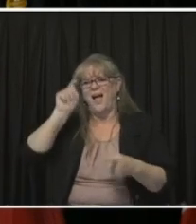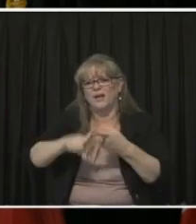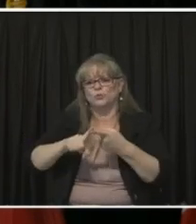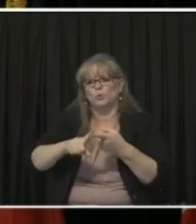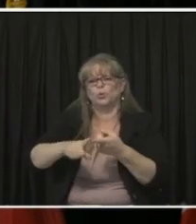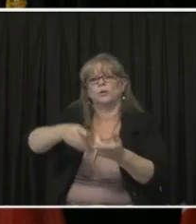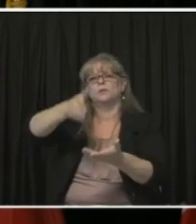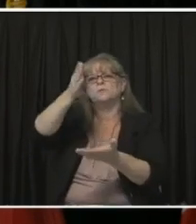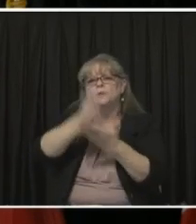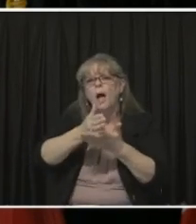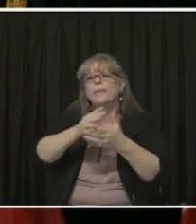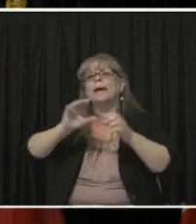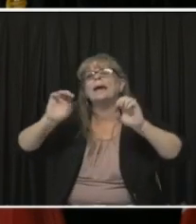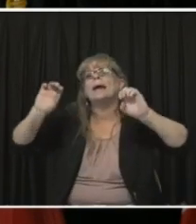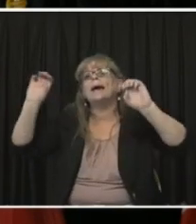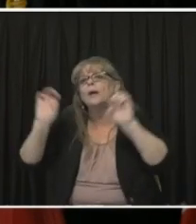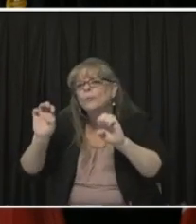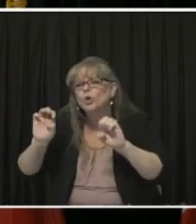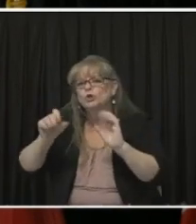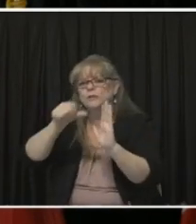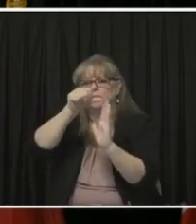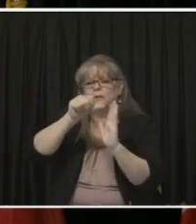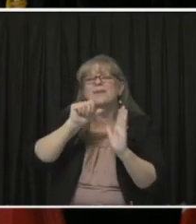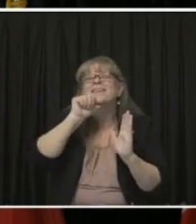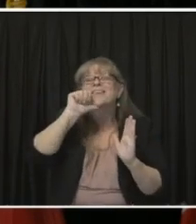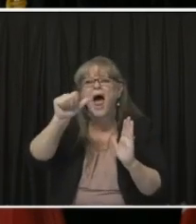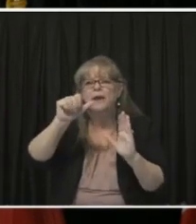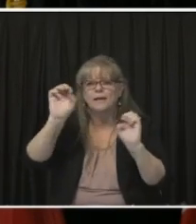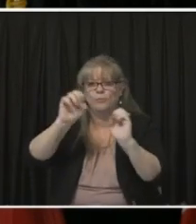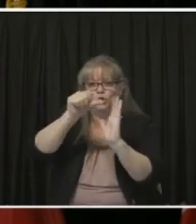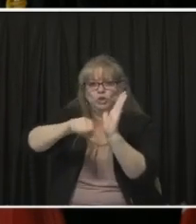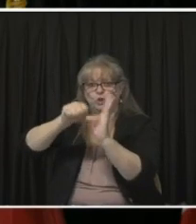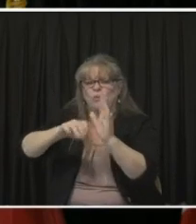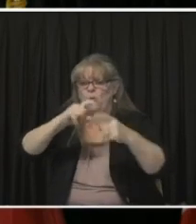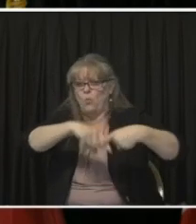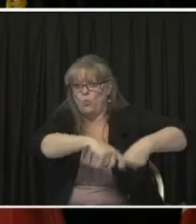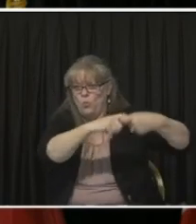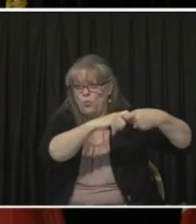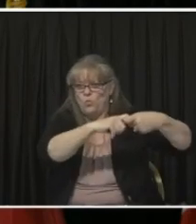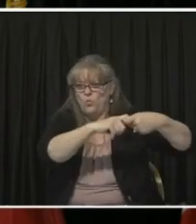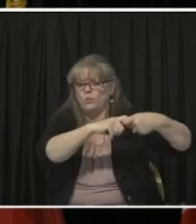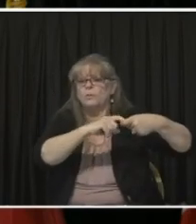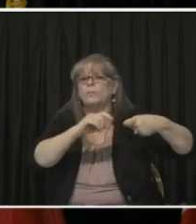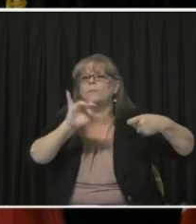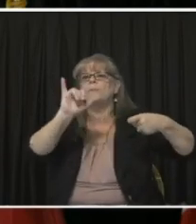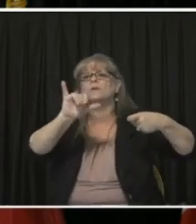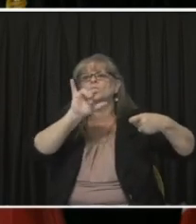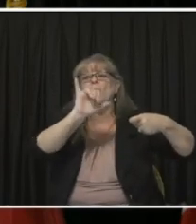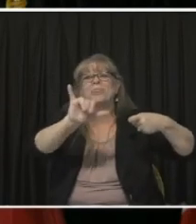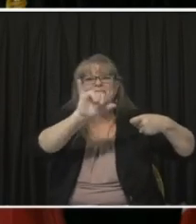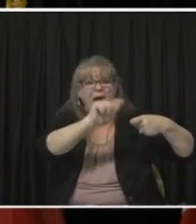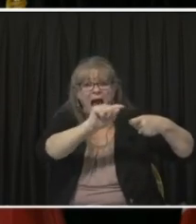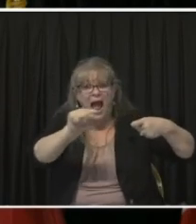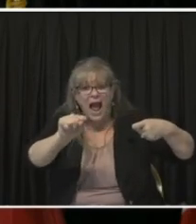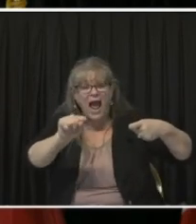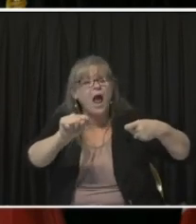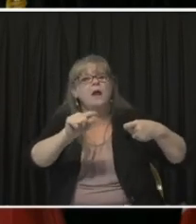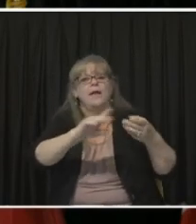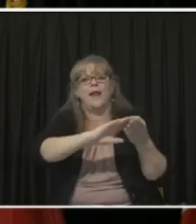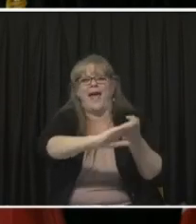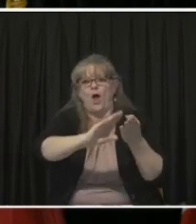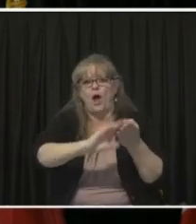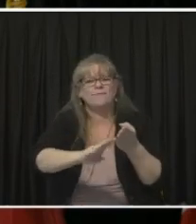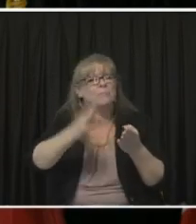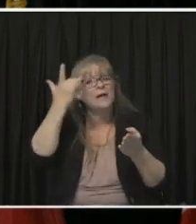medical personnel associated with that non-emergency piece. Some of them were not able to work. Their customers weren't there. We needed the beds and the